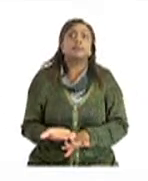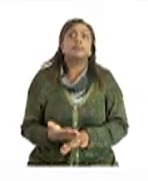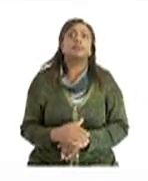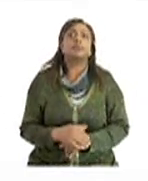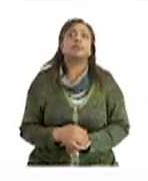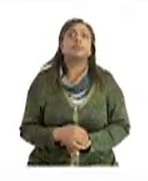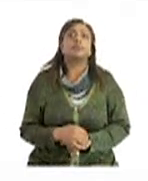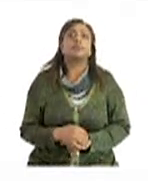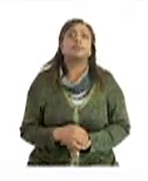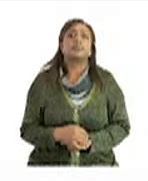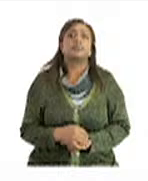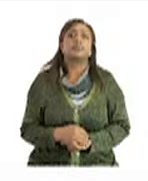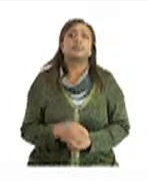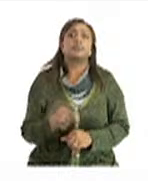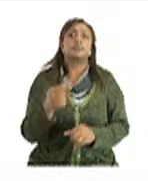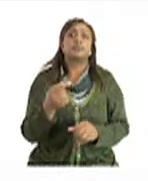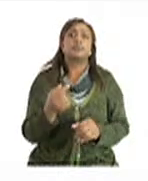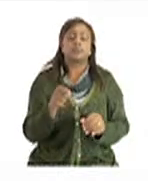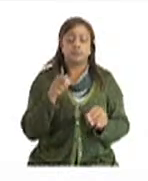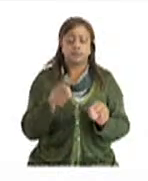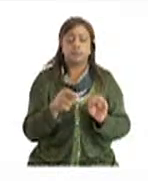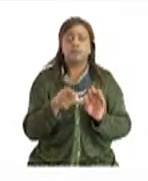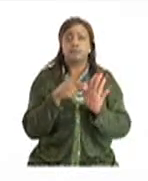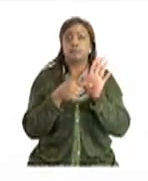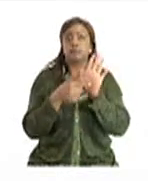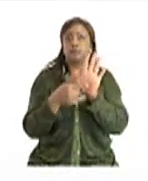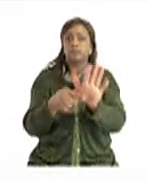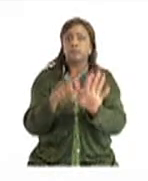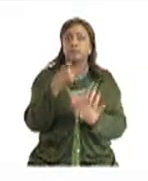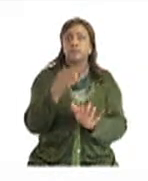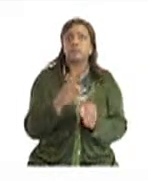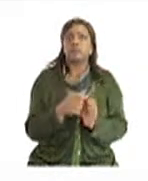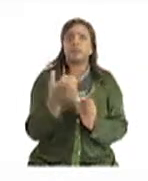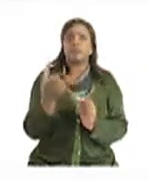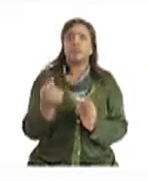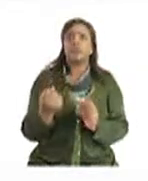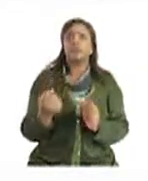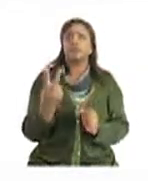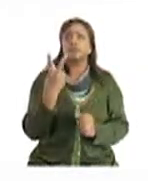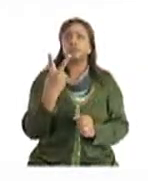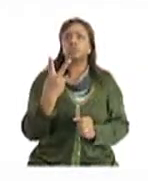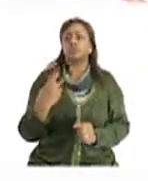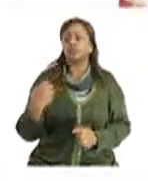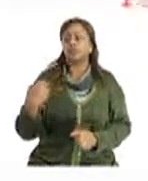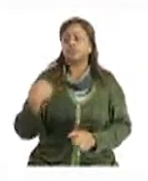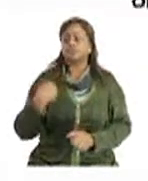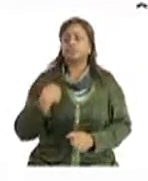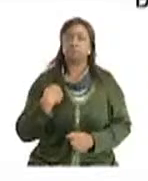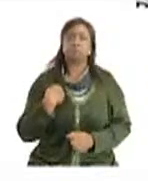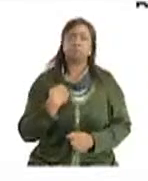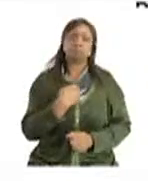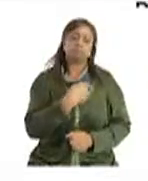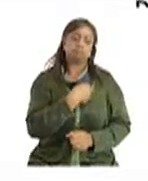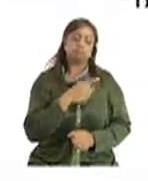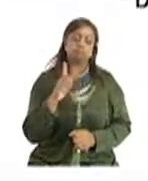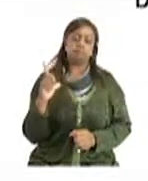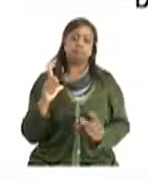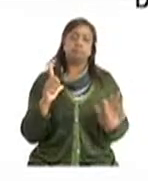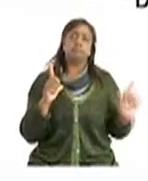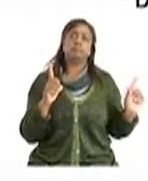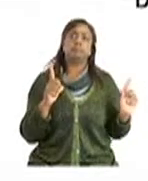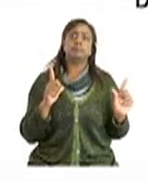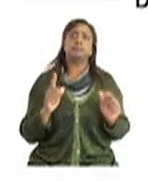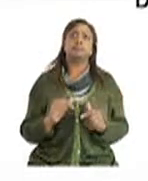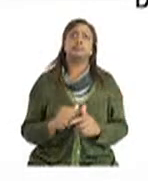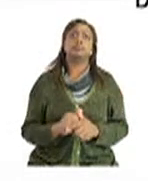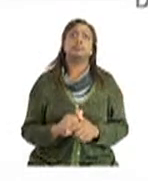diagrams. So here on page 18, we have two diagrams, one on the left and one on the right, of